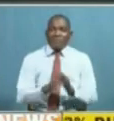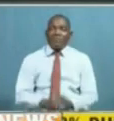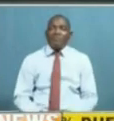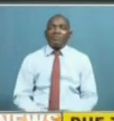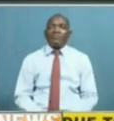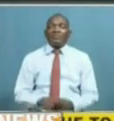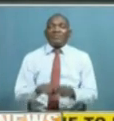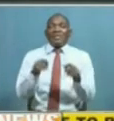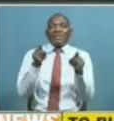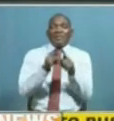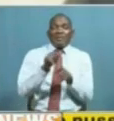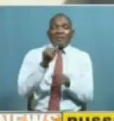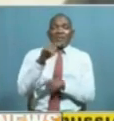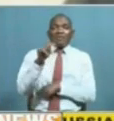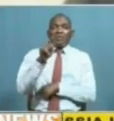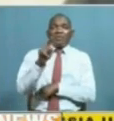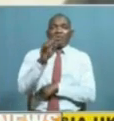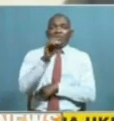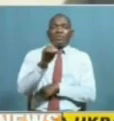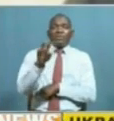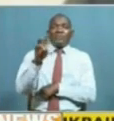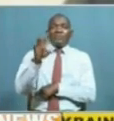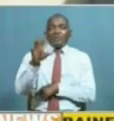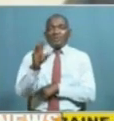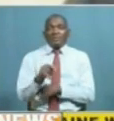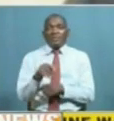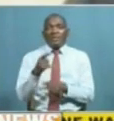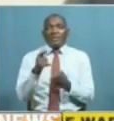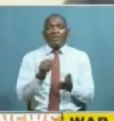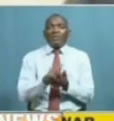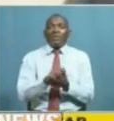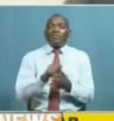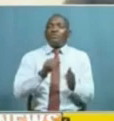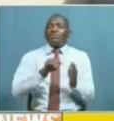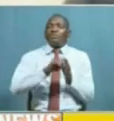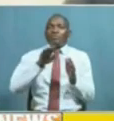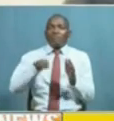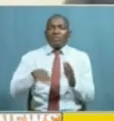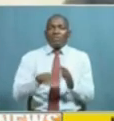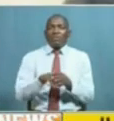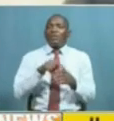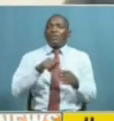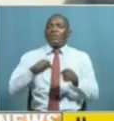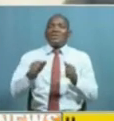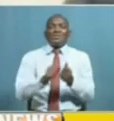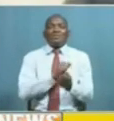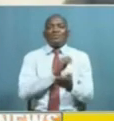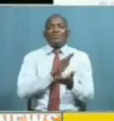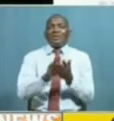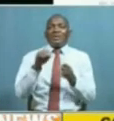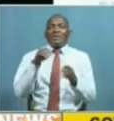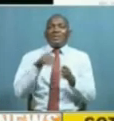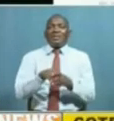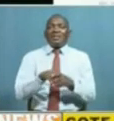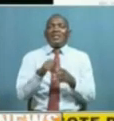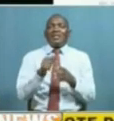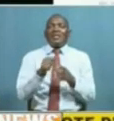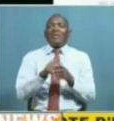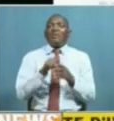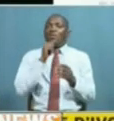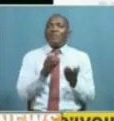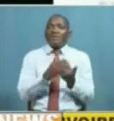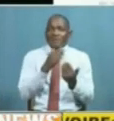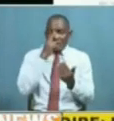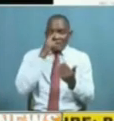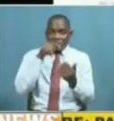2022, Act 1075, in order to avoid an incalculable damage, injury and inconvenience not only